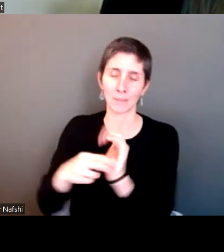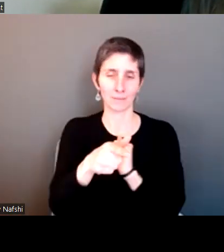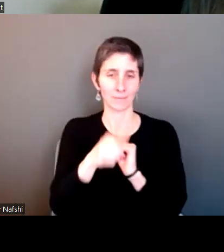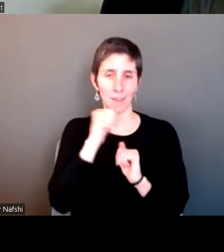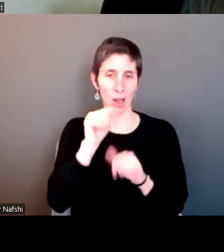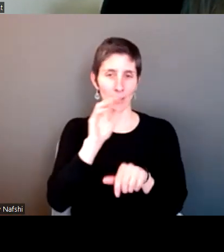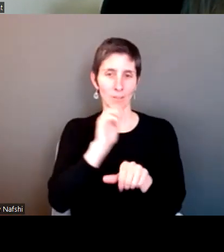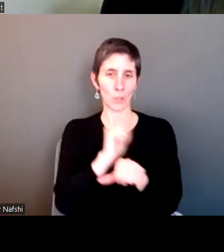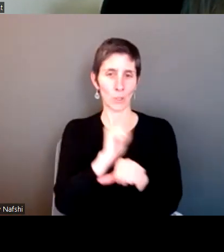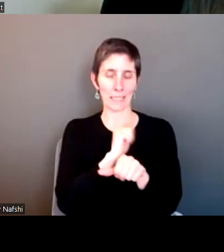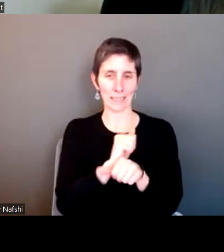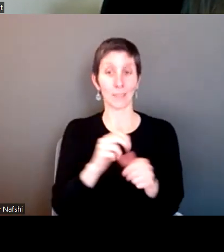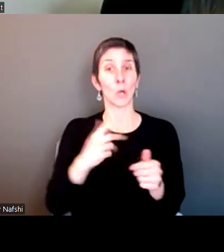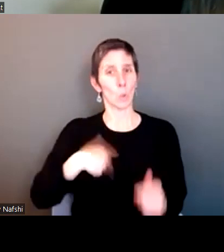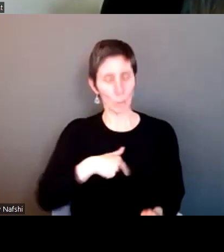give up.